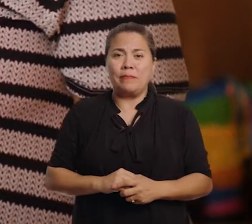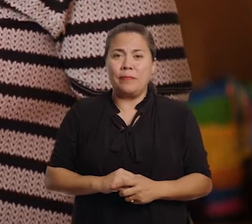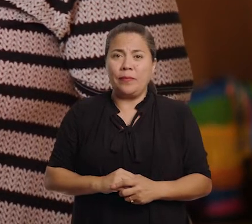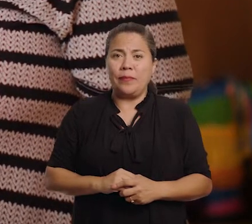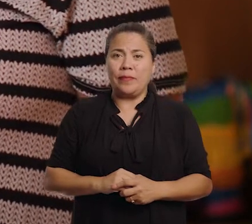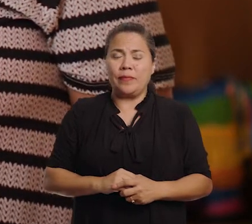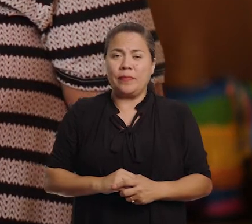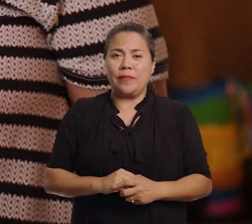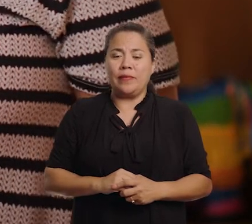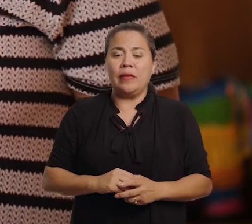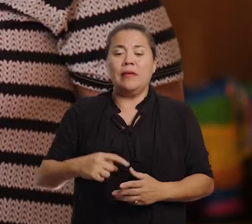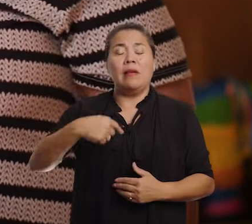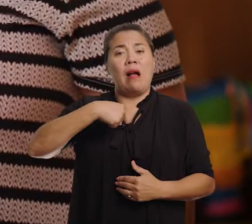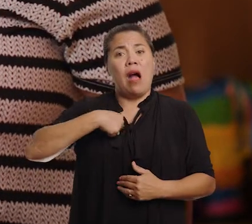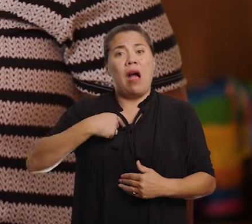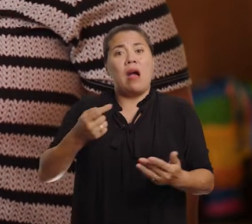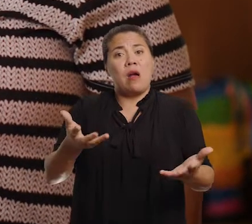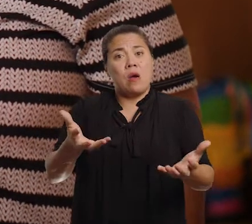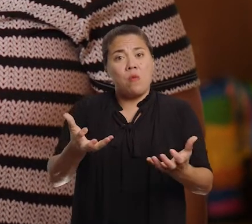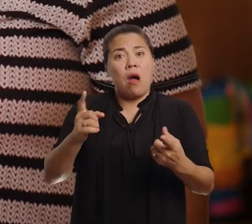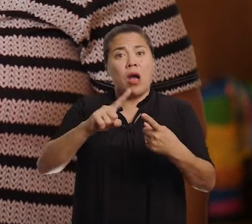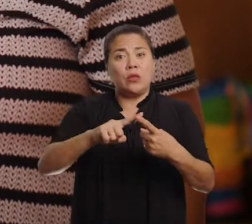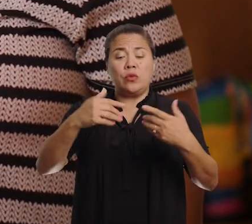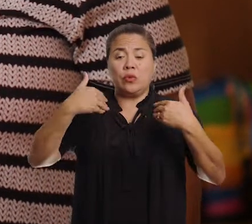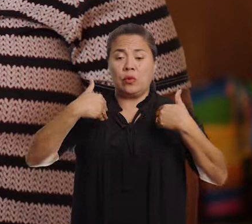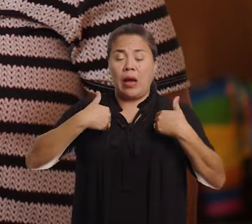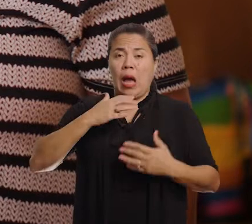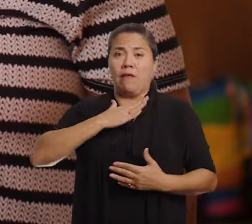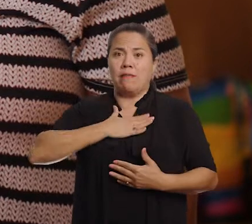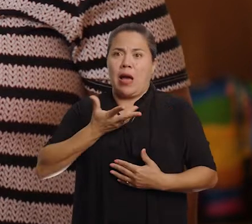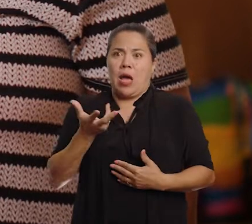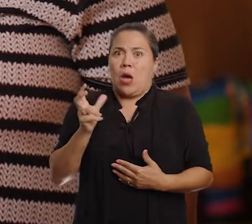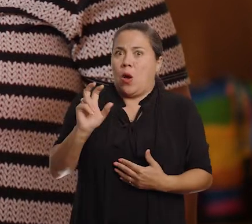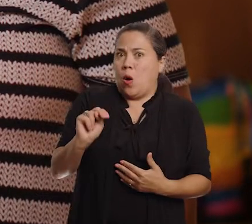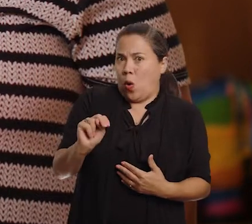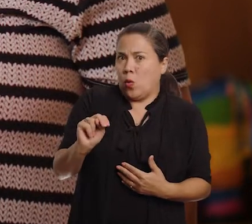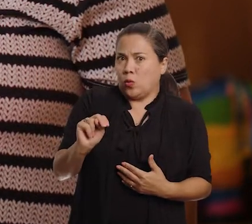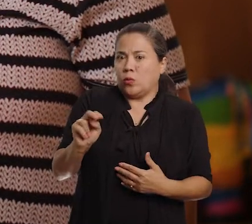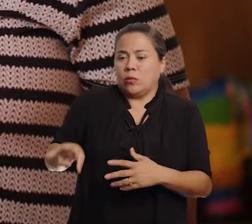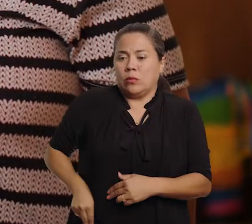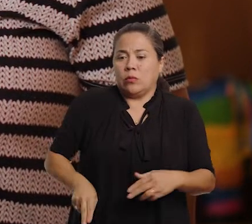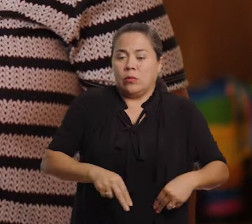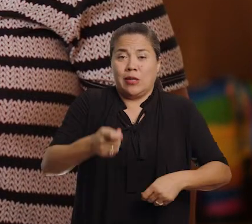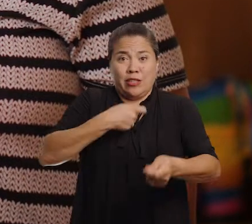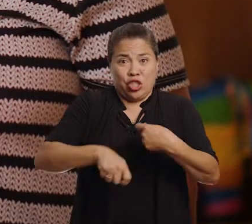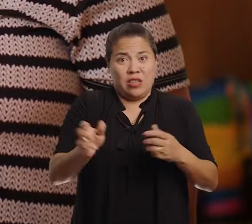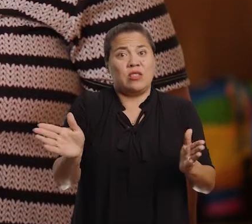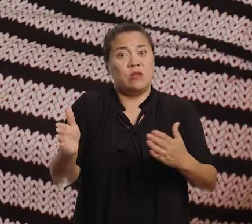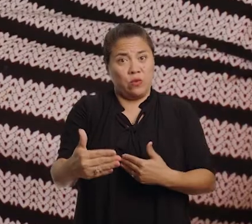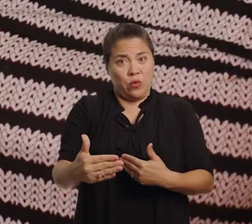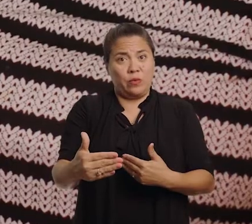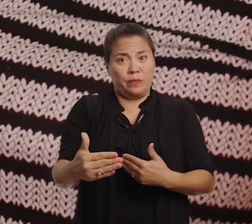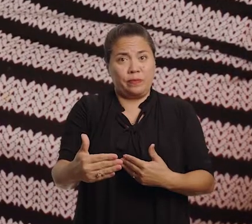I would like to have my own changing